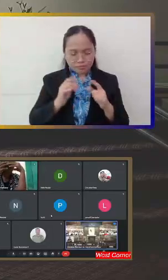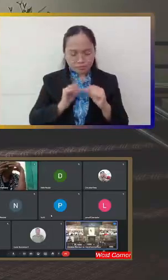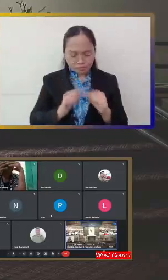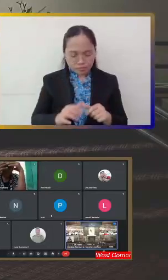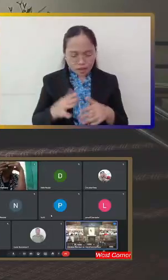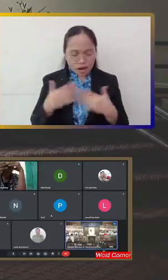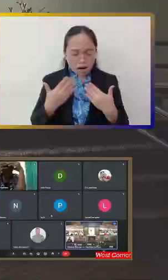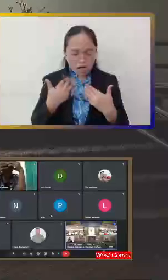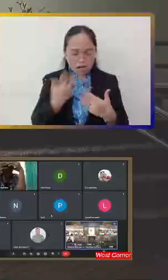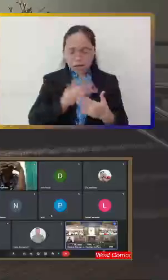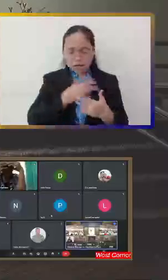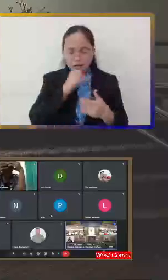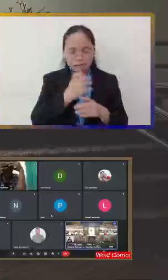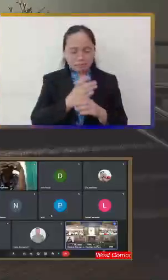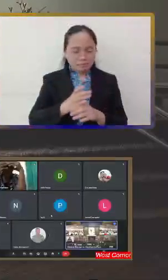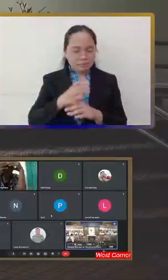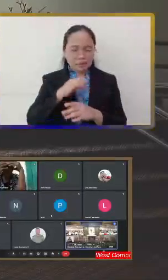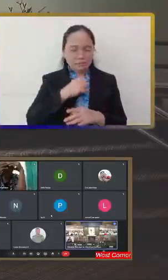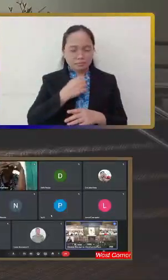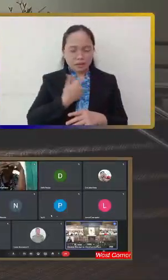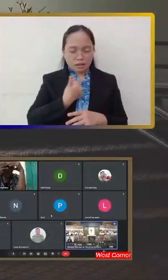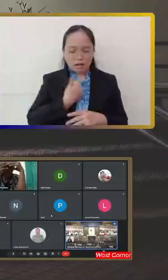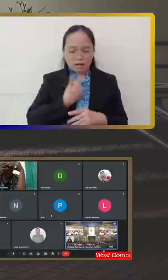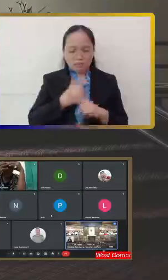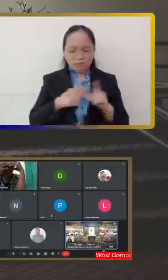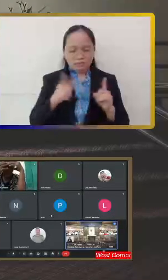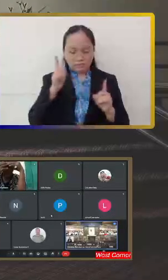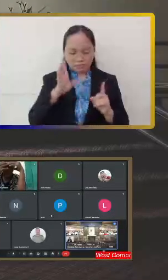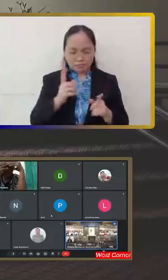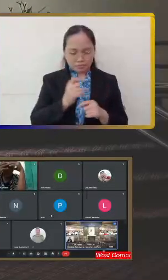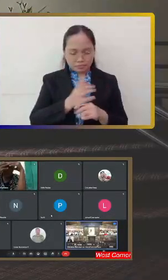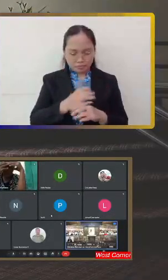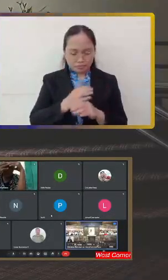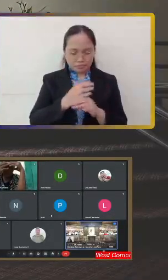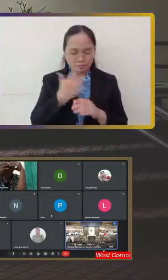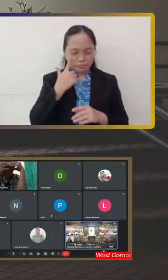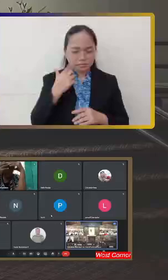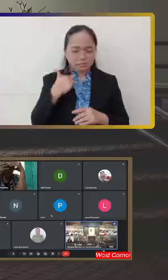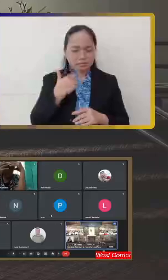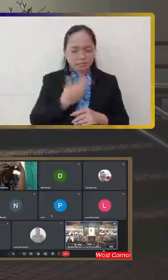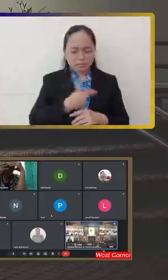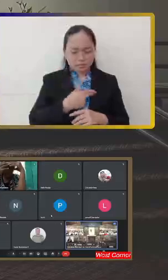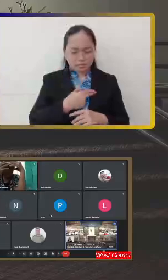Hindi po kami nag-iingat sa aming sarili, pero iniingatan niyo po kami.